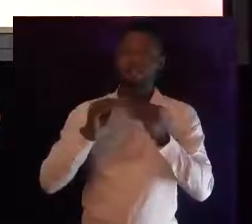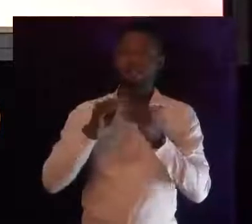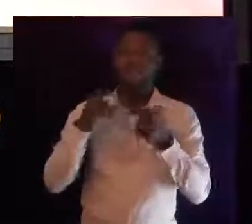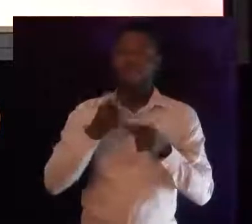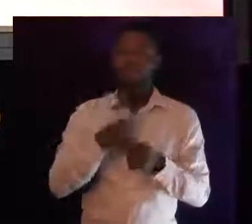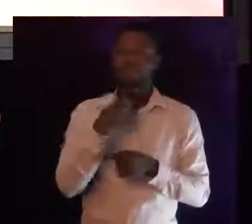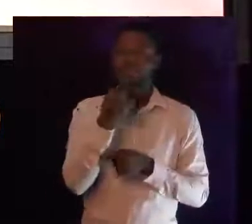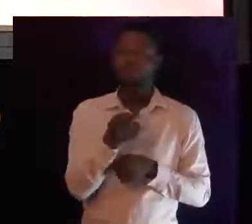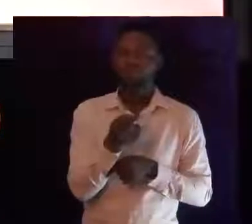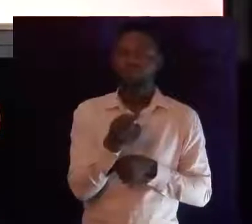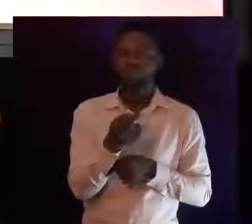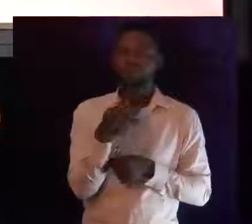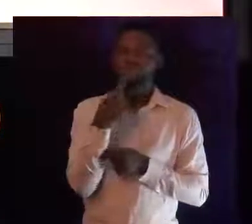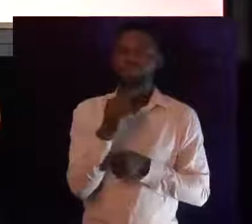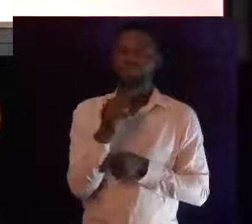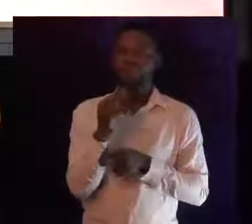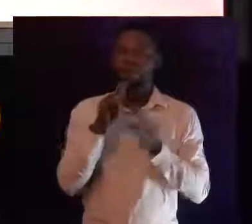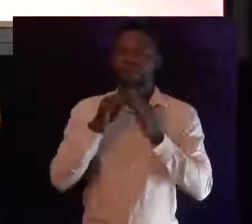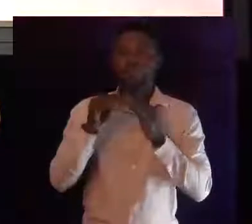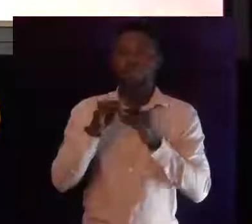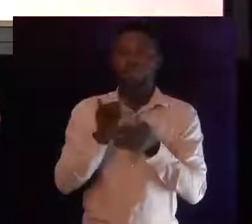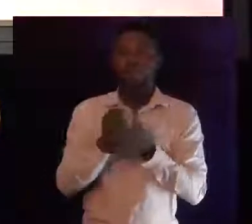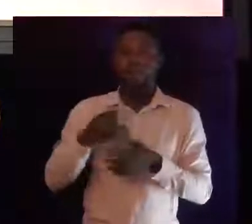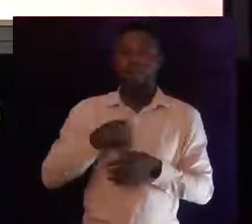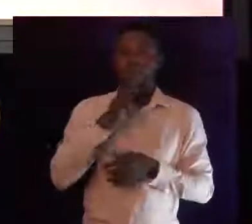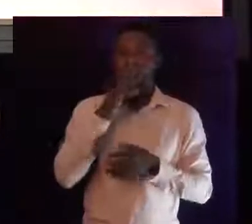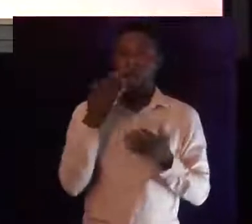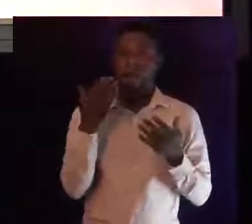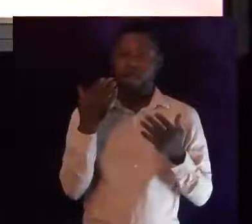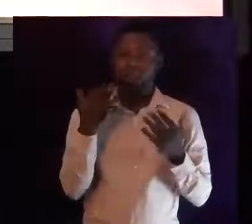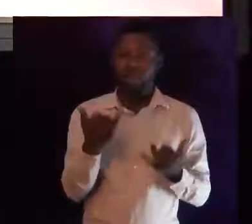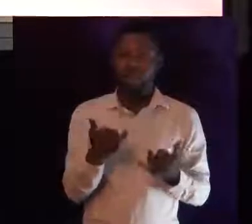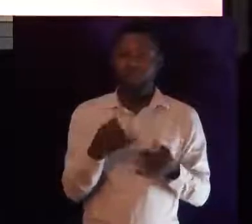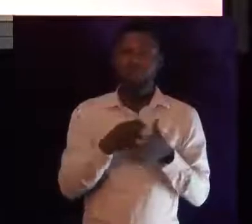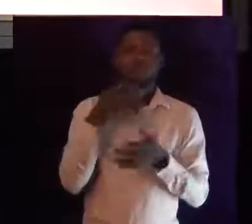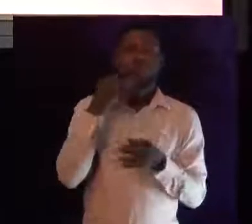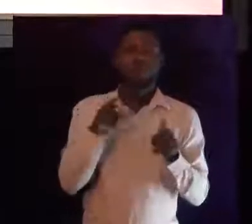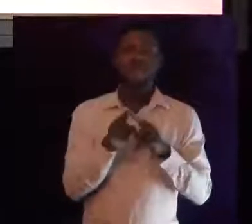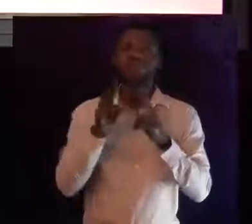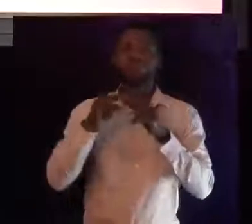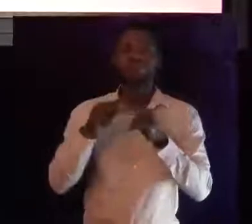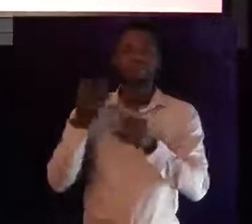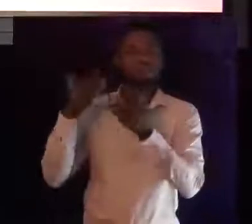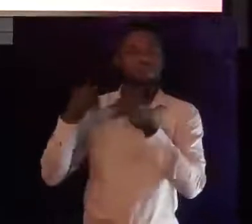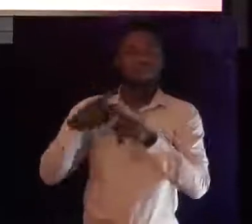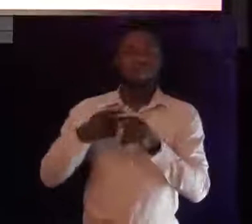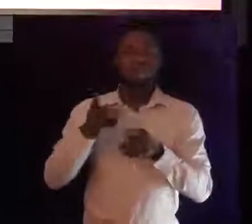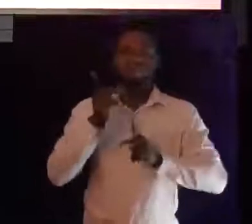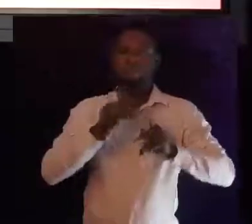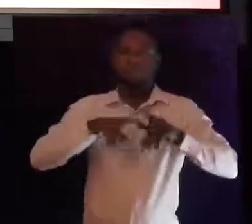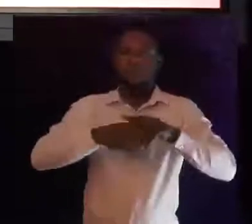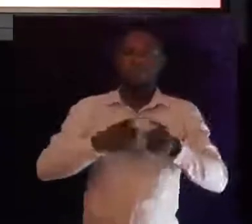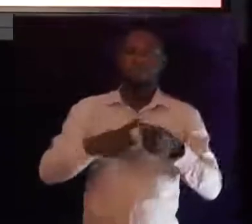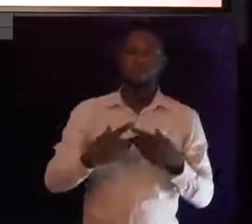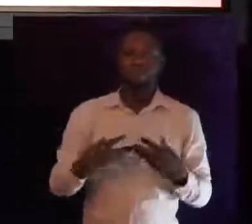places. And let me tell you, the urban we have now, it was like a rural area before, but people